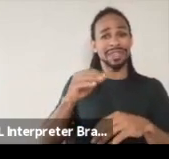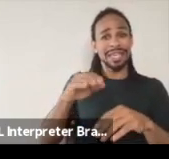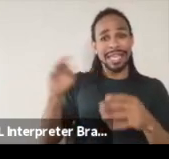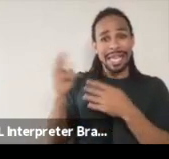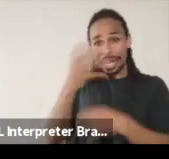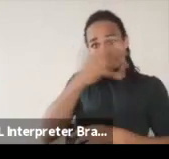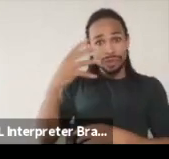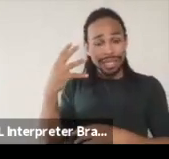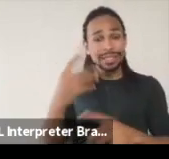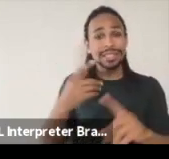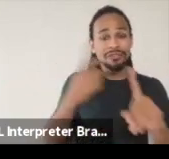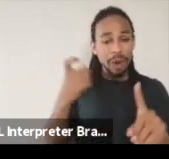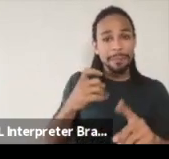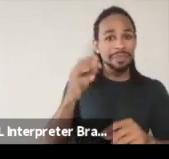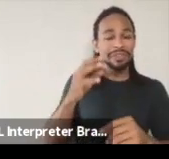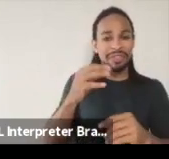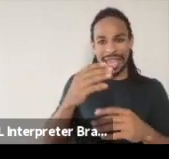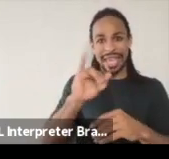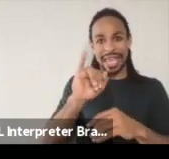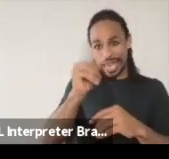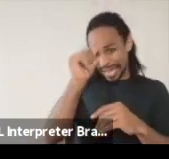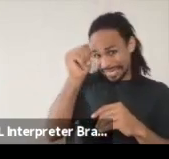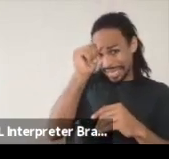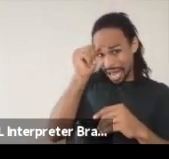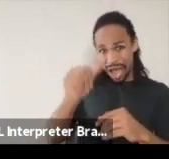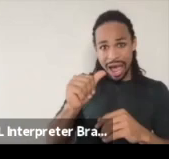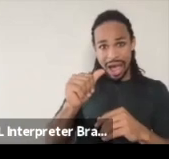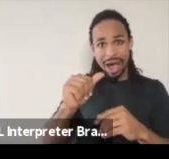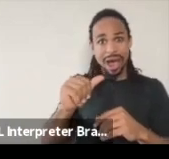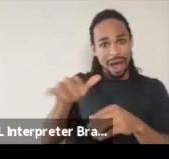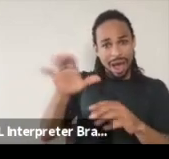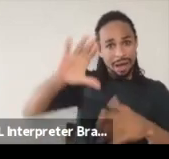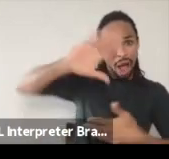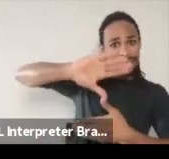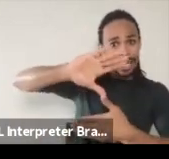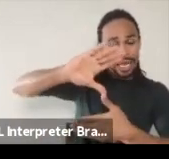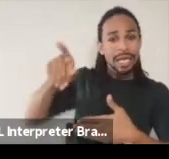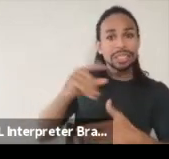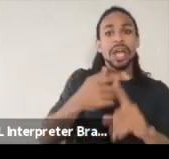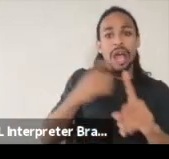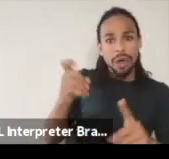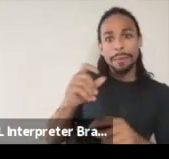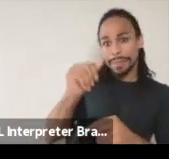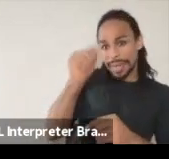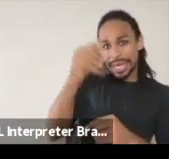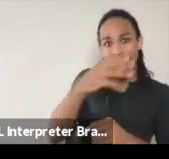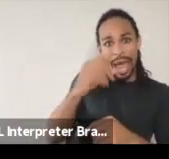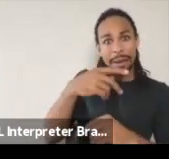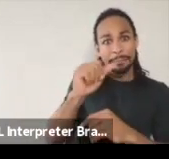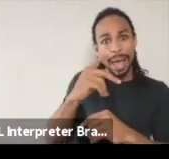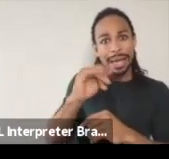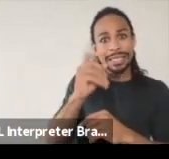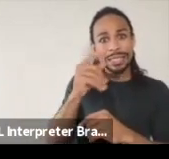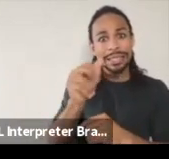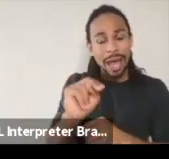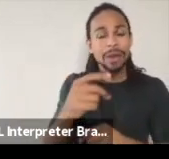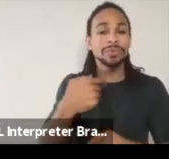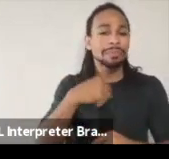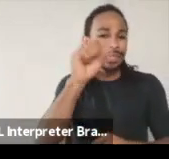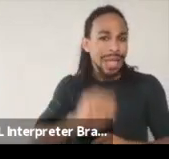subcontinent, specifically with heritage in India and Pakistan. And so in this poll, I would identify as South Asian